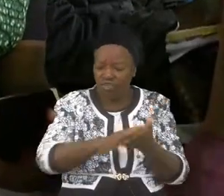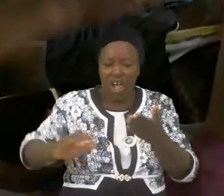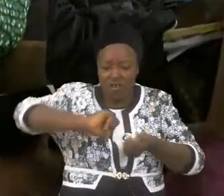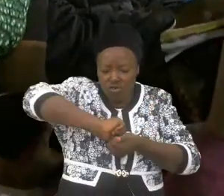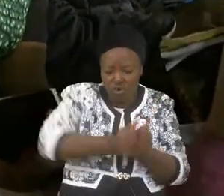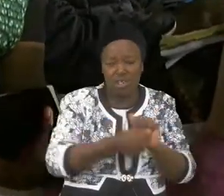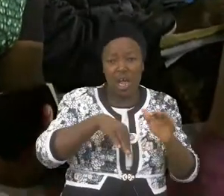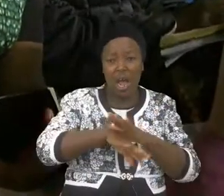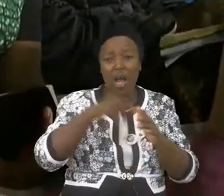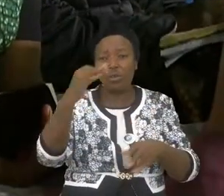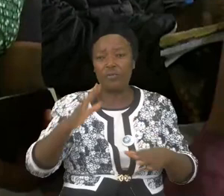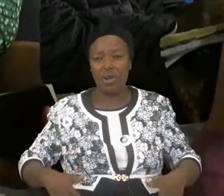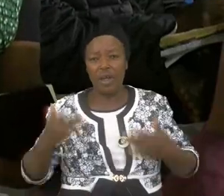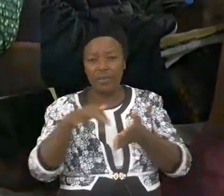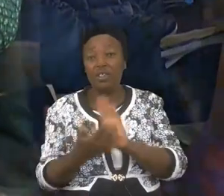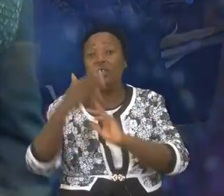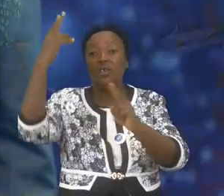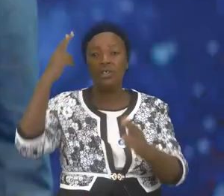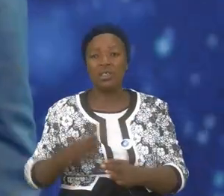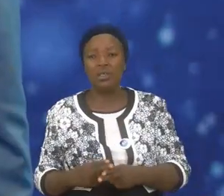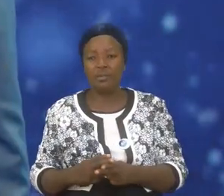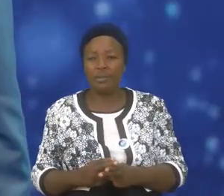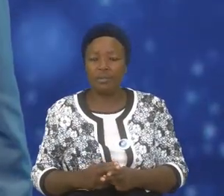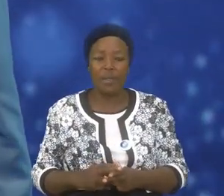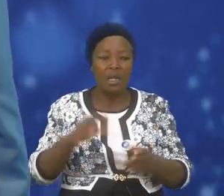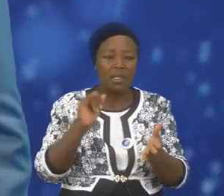no place was found